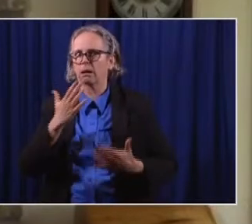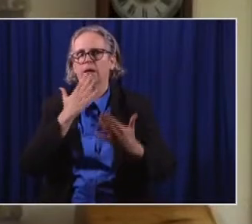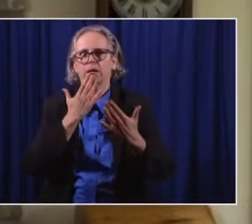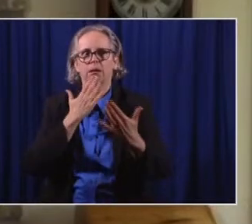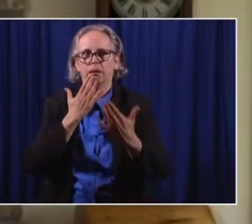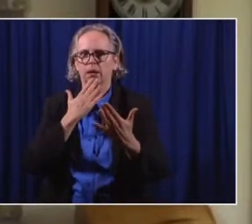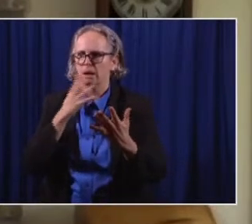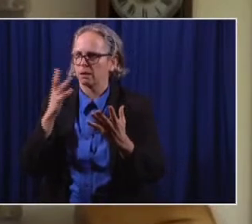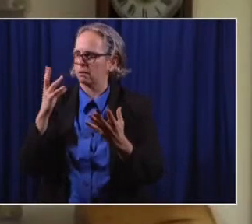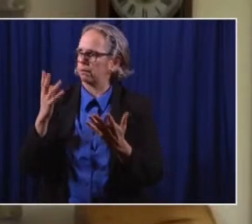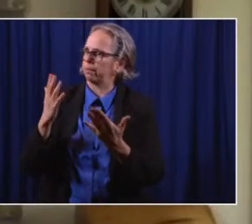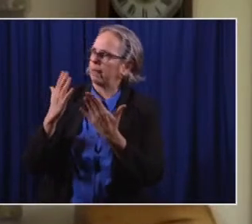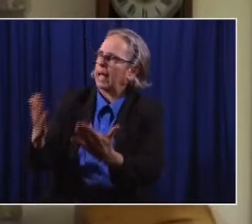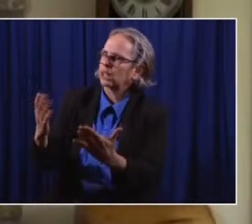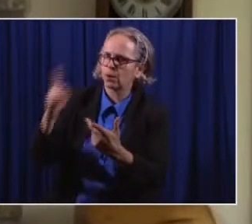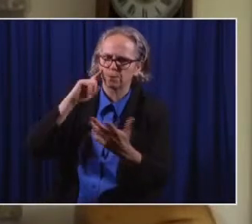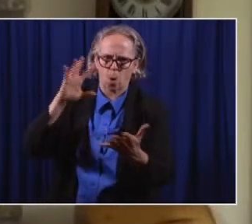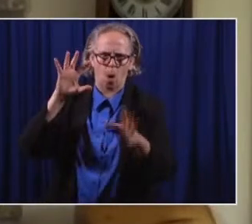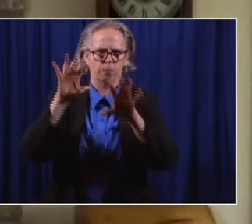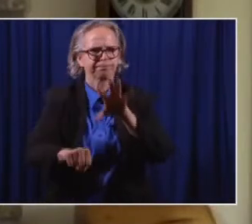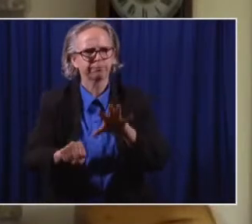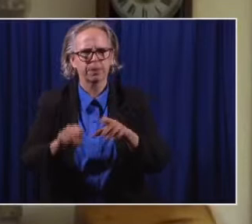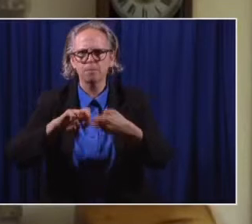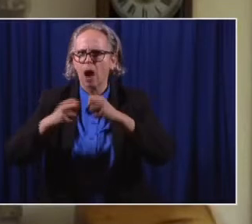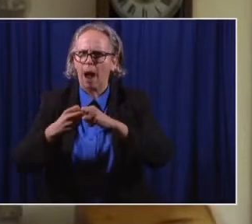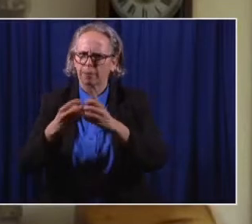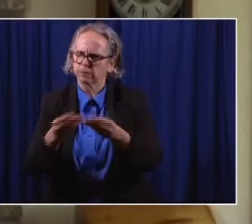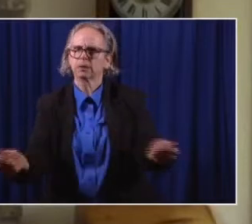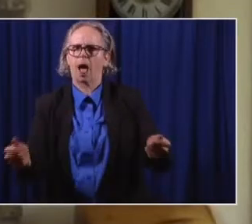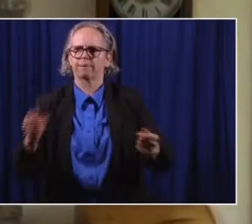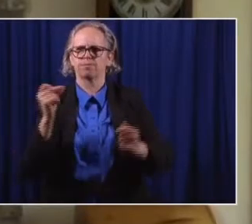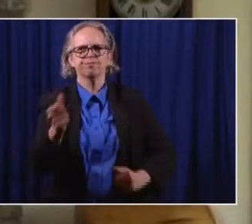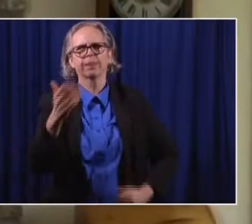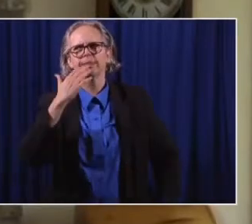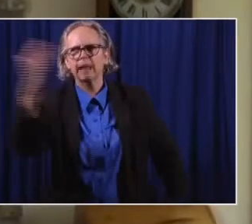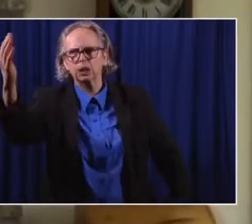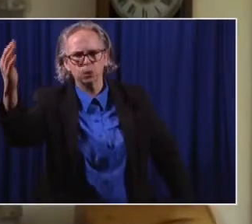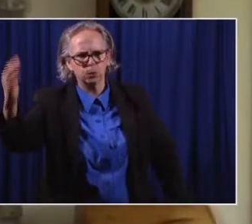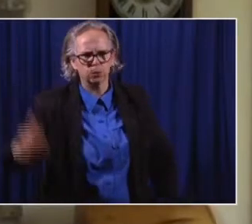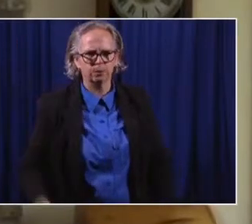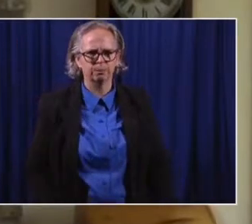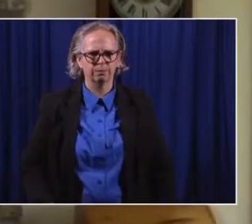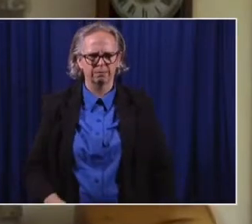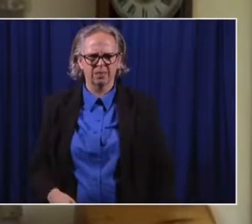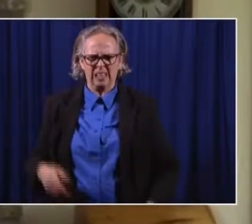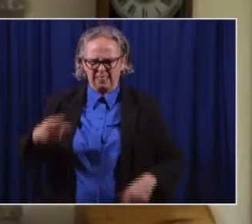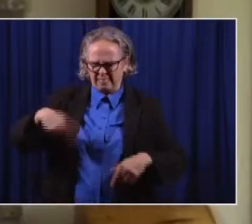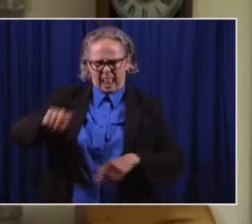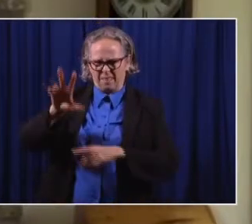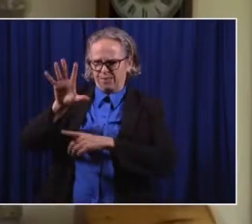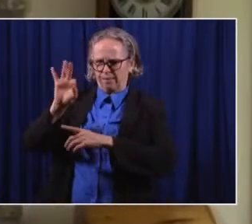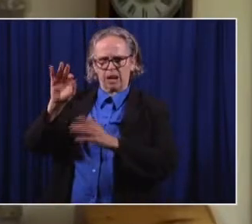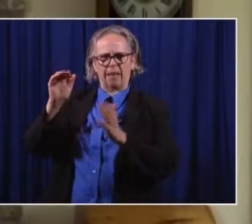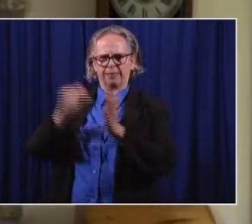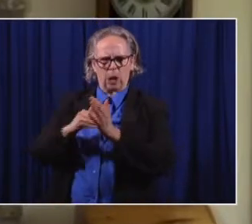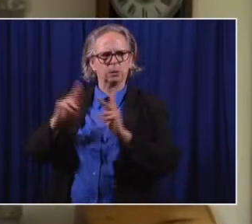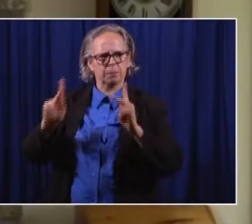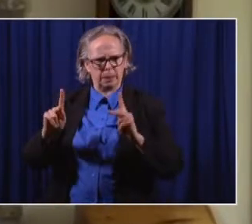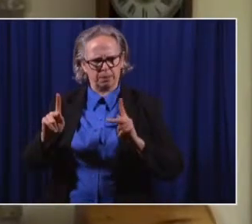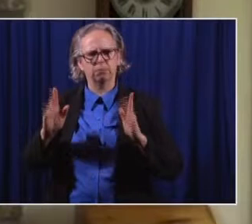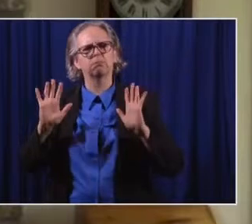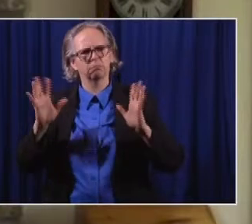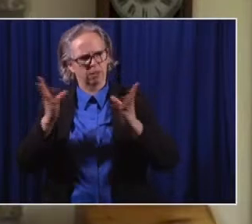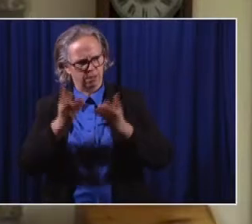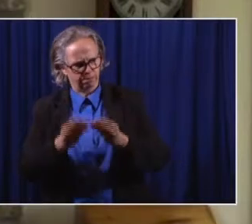or 8 days ago, to those 59,000 individuals who had clicked something on a benefits that